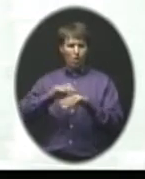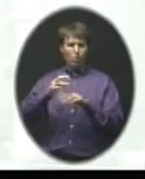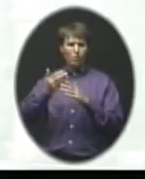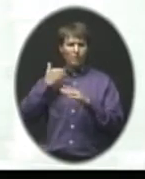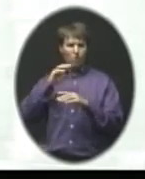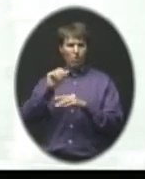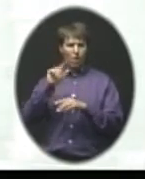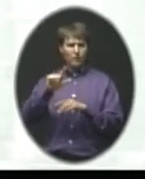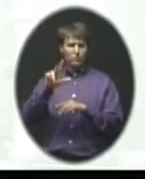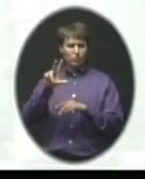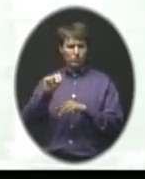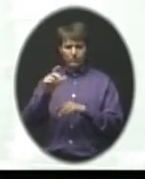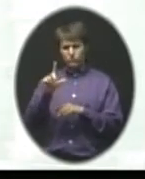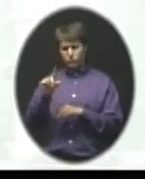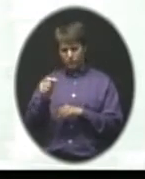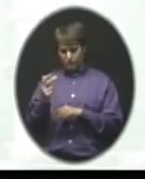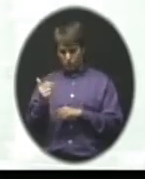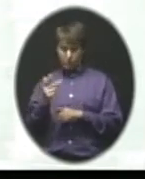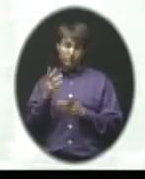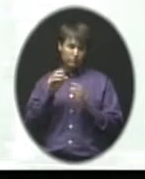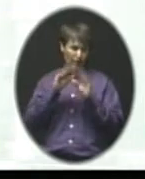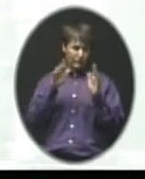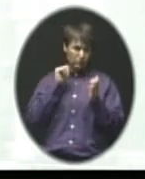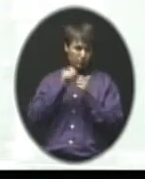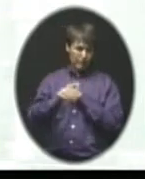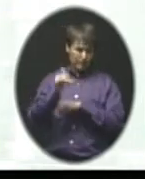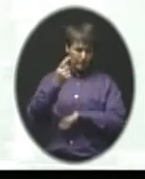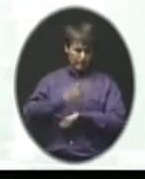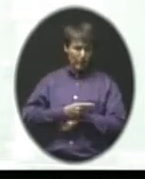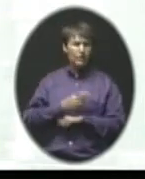of 2013. Obviously, we're past that date.